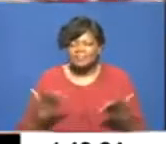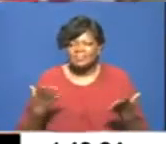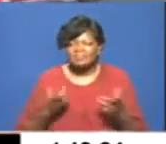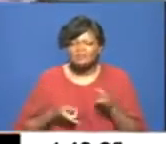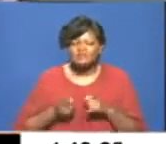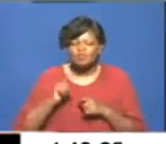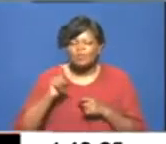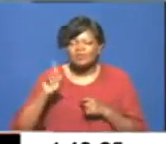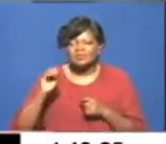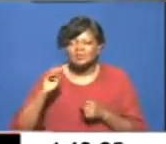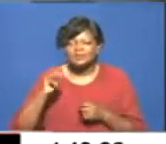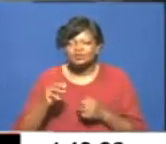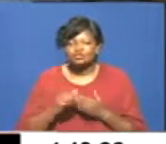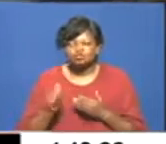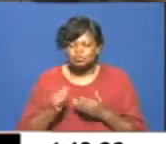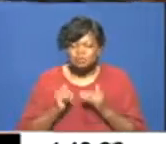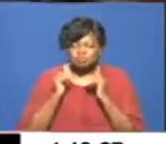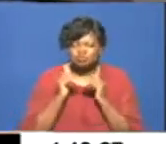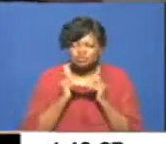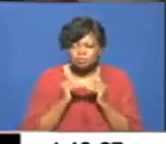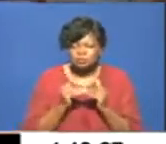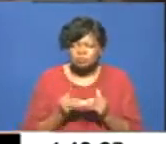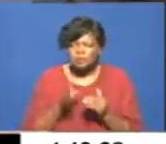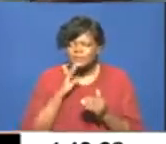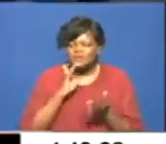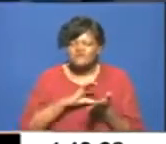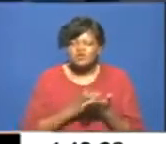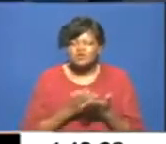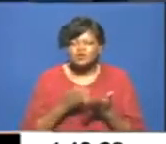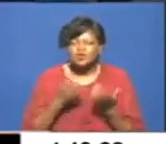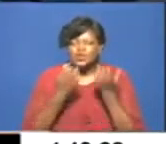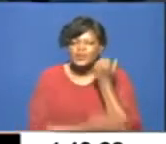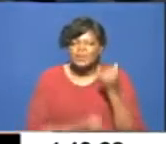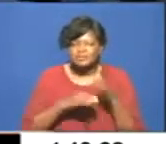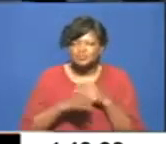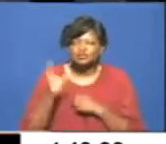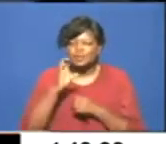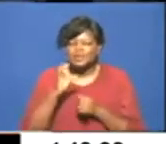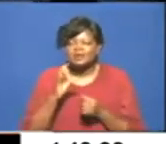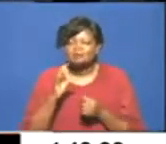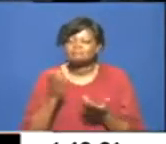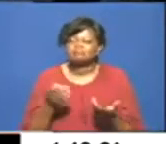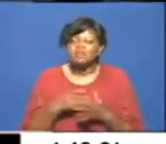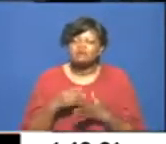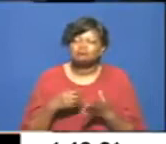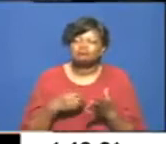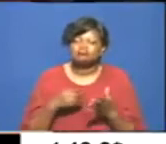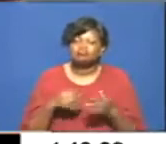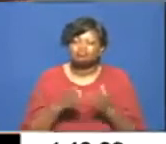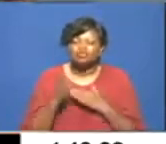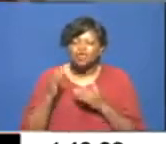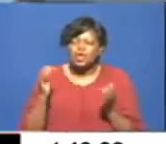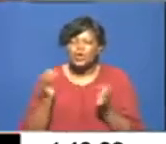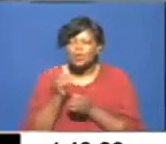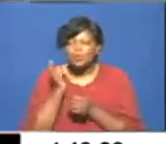$110 million in an equity and debt funding. Poor access to capital and fragmented distribution channels available to small shops in